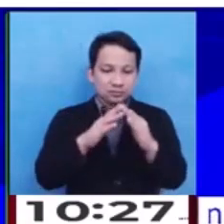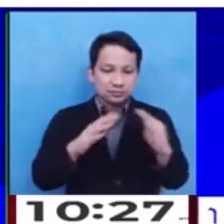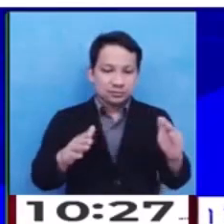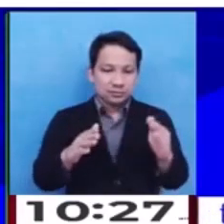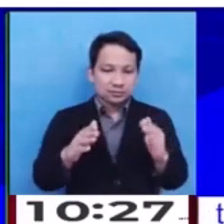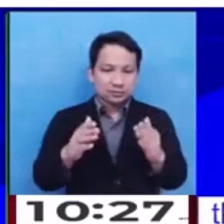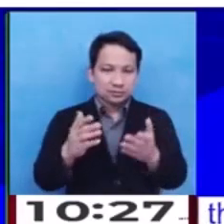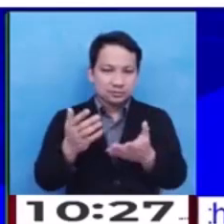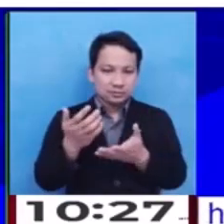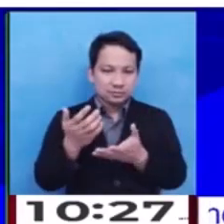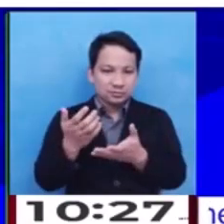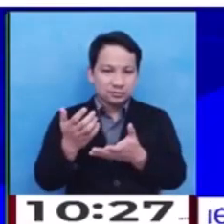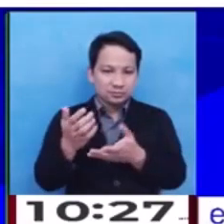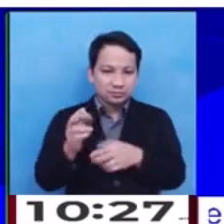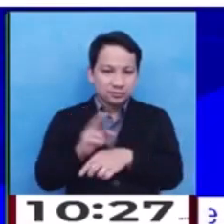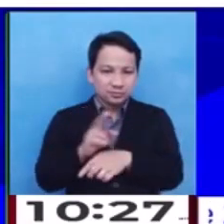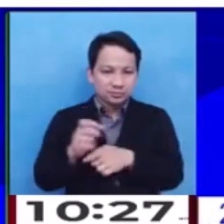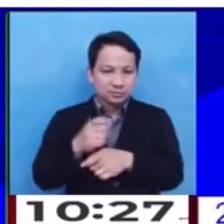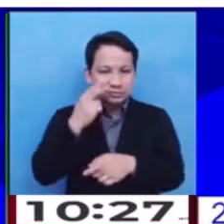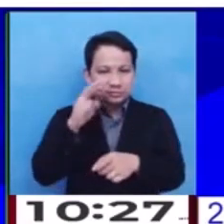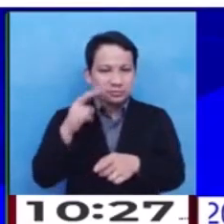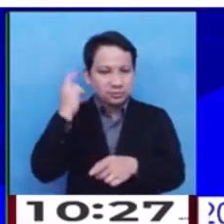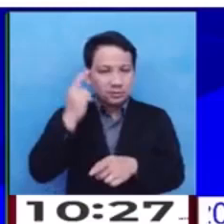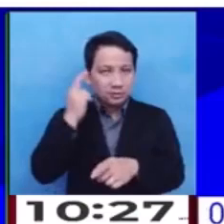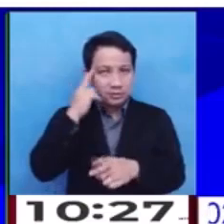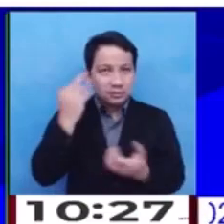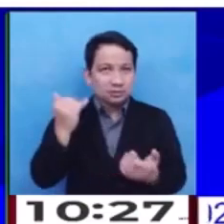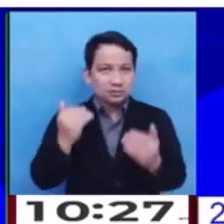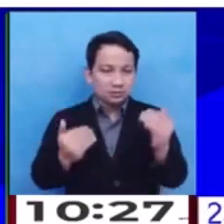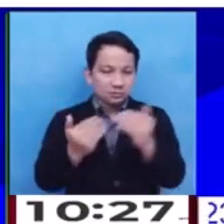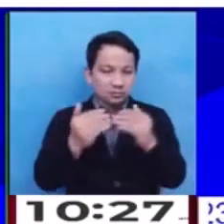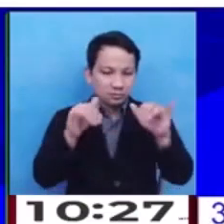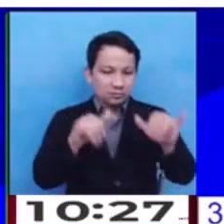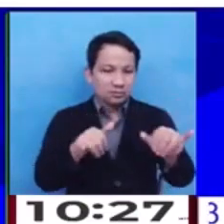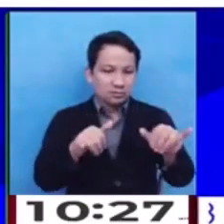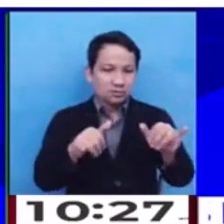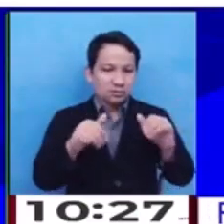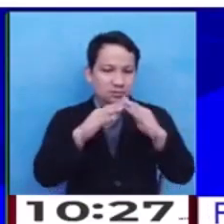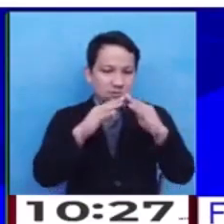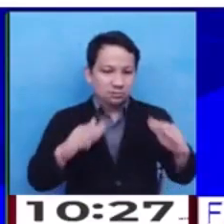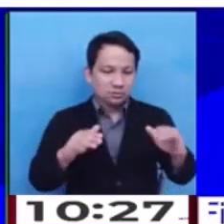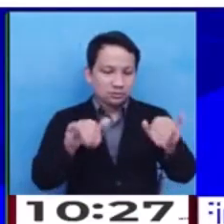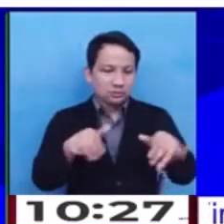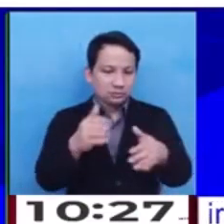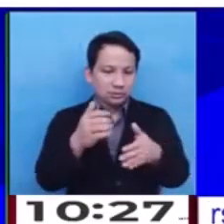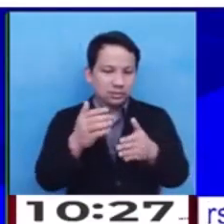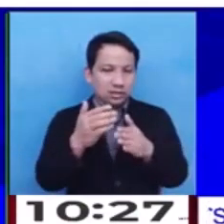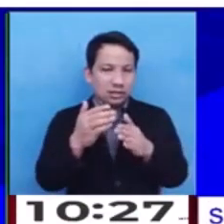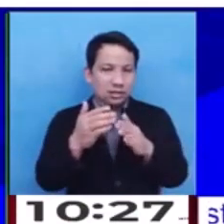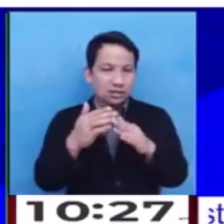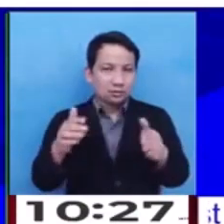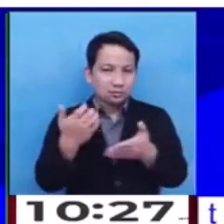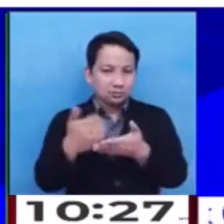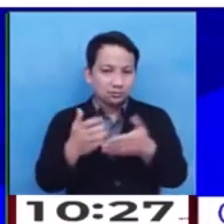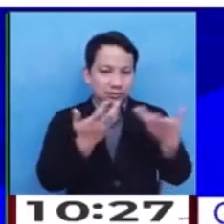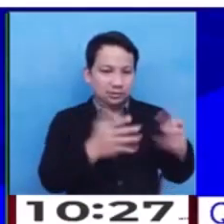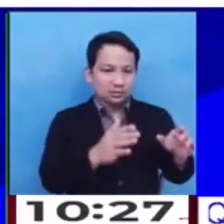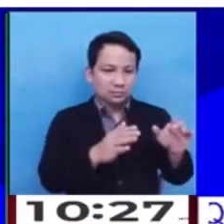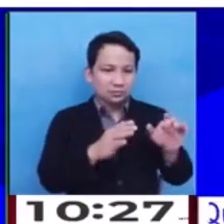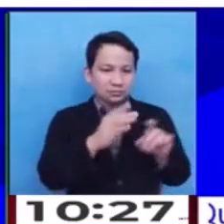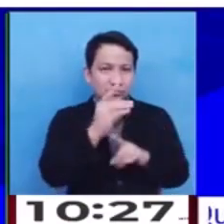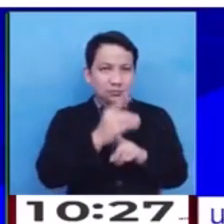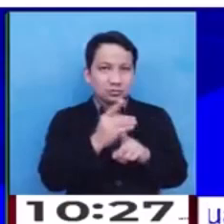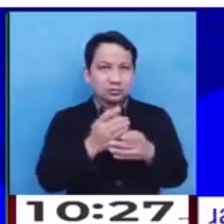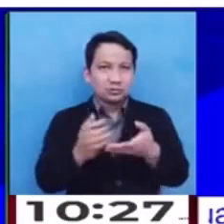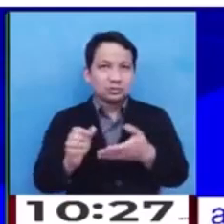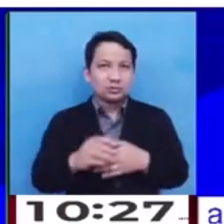want to ask, ano po yung tingin yung rason bakit na-retain yung household spending even after the holiday season?